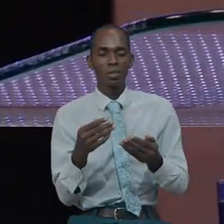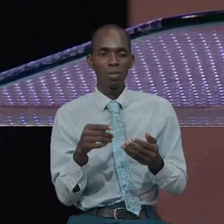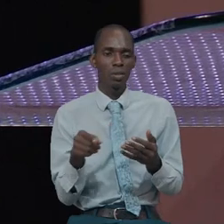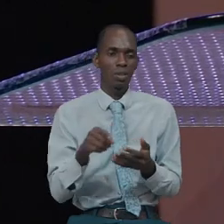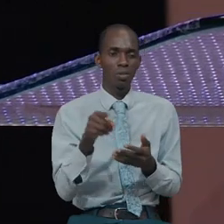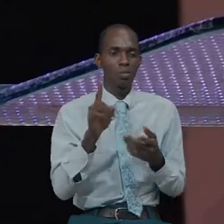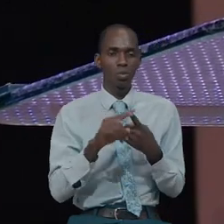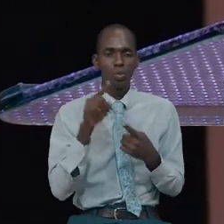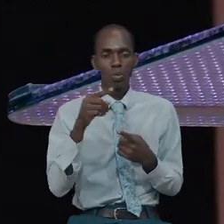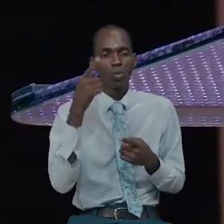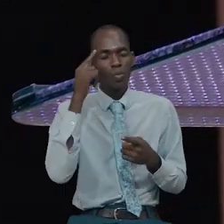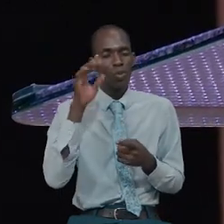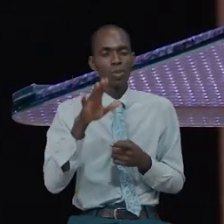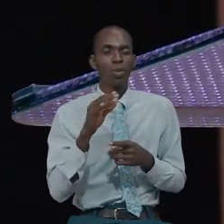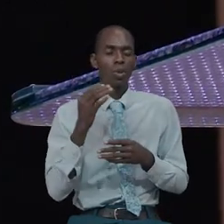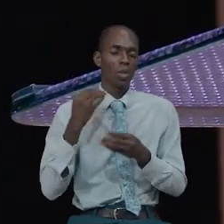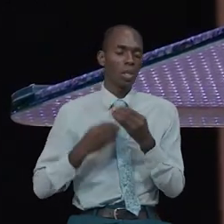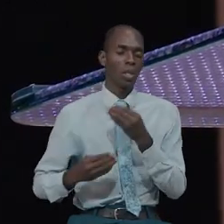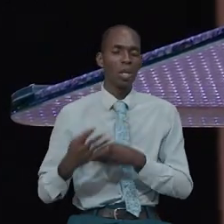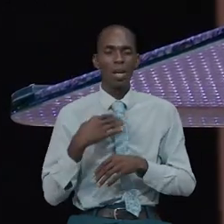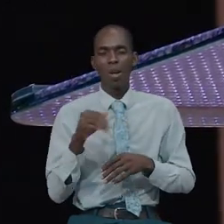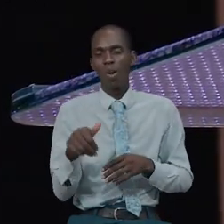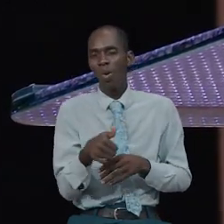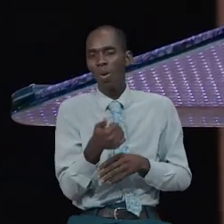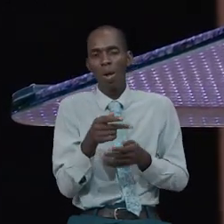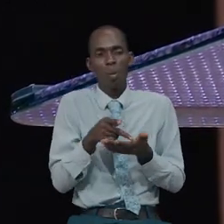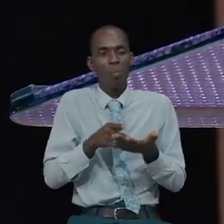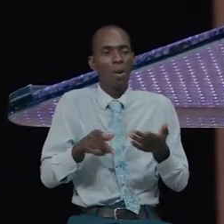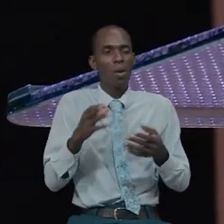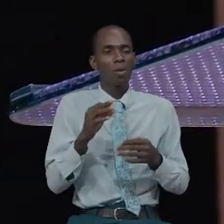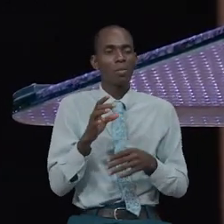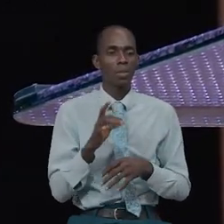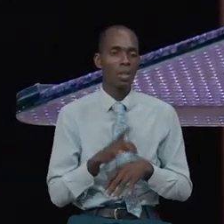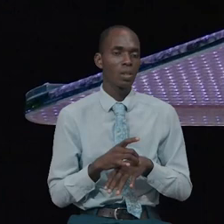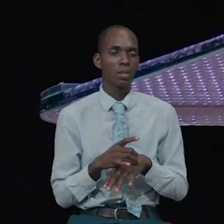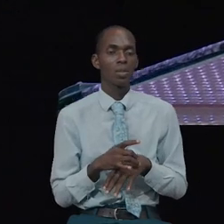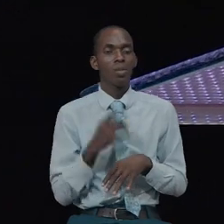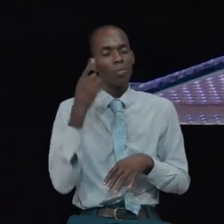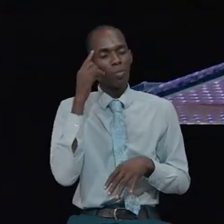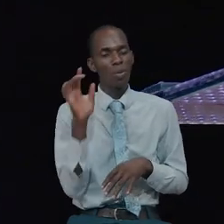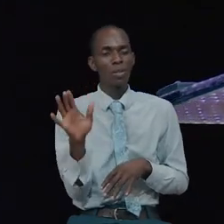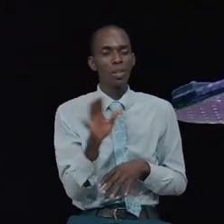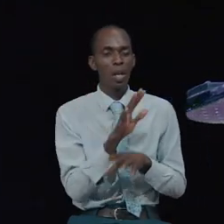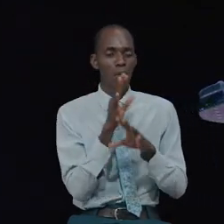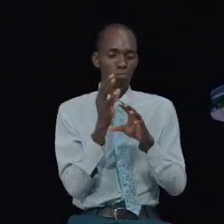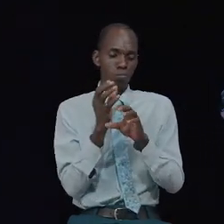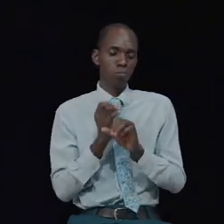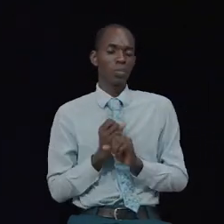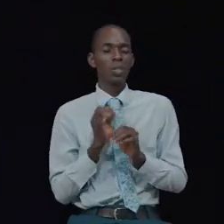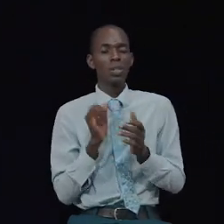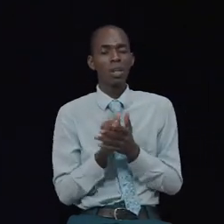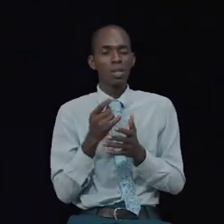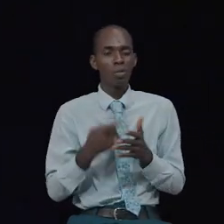inheritance, and the uttermost parts of the earth for thy possession. That's what encourages us